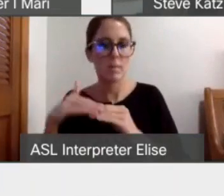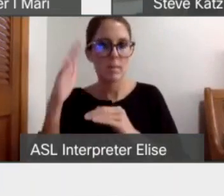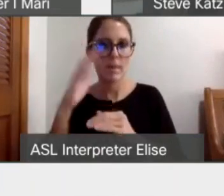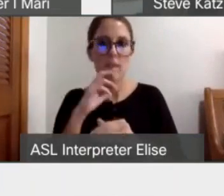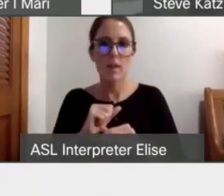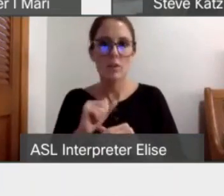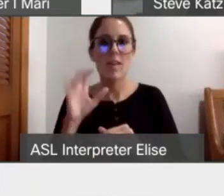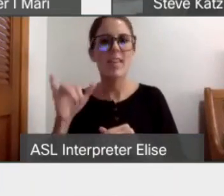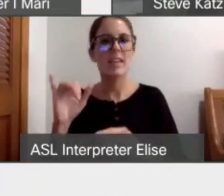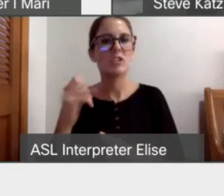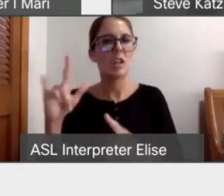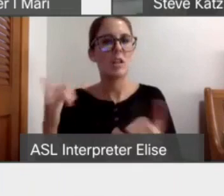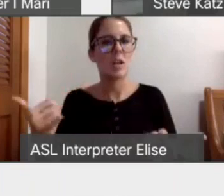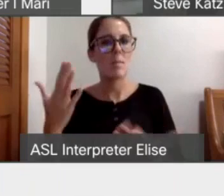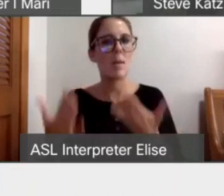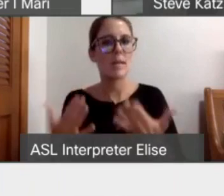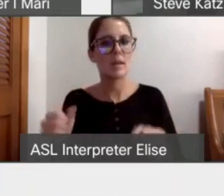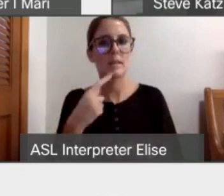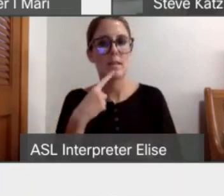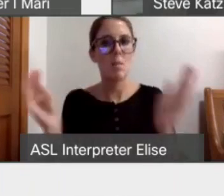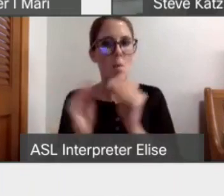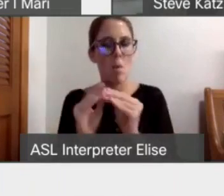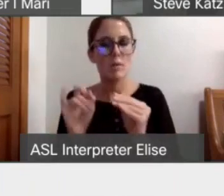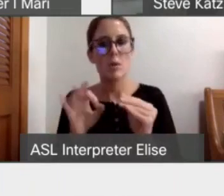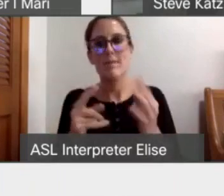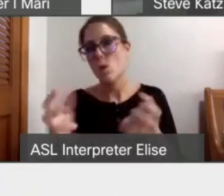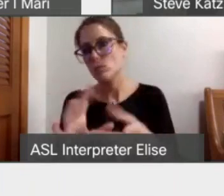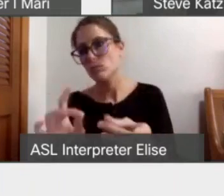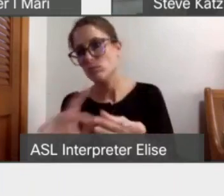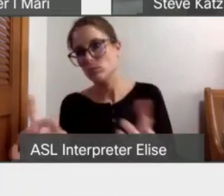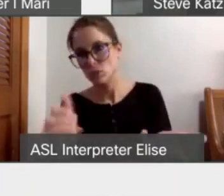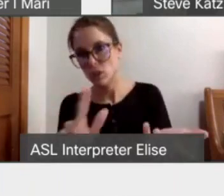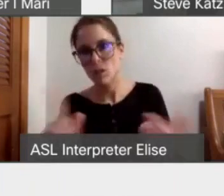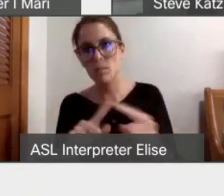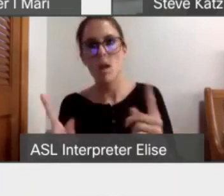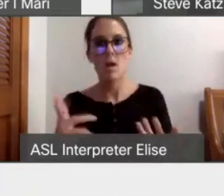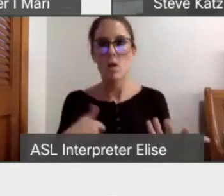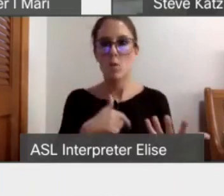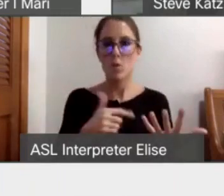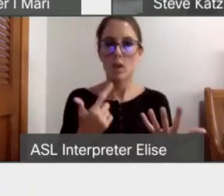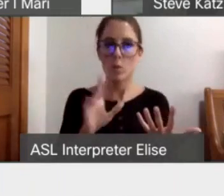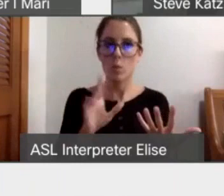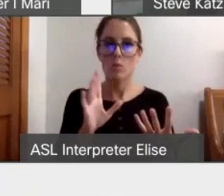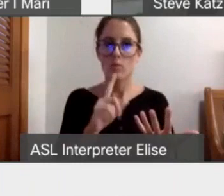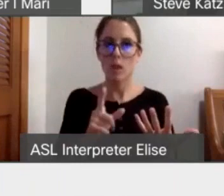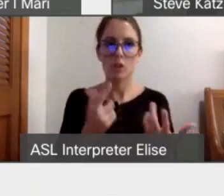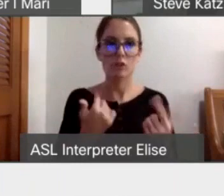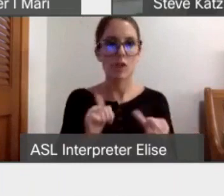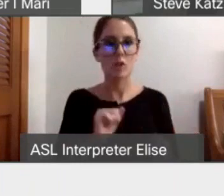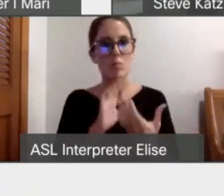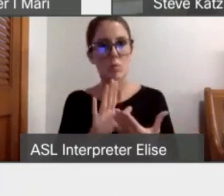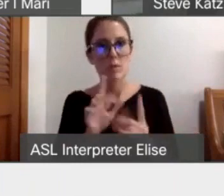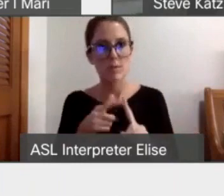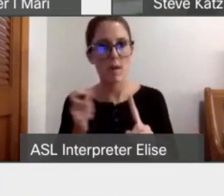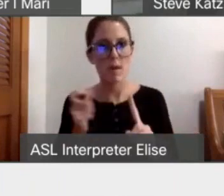where Jill could say more, you know, if you want to, Jill. But it is, you know, that we are sort of trying to approach it from